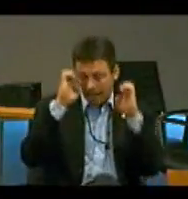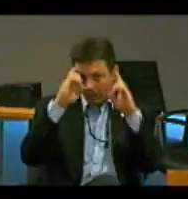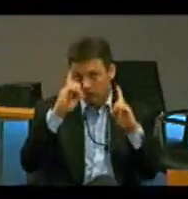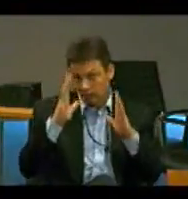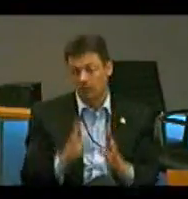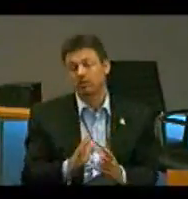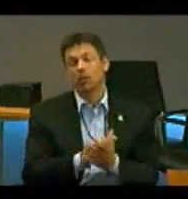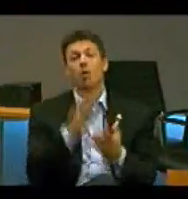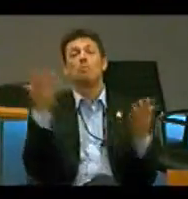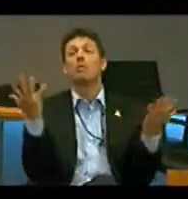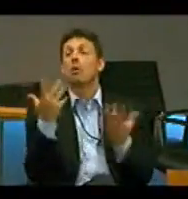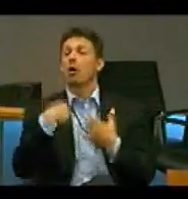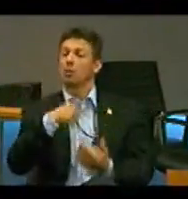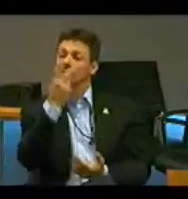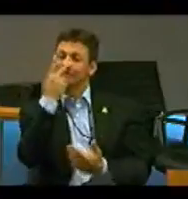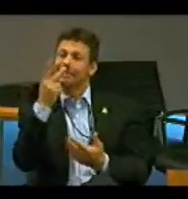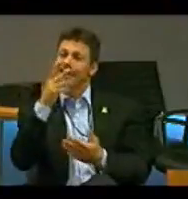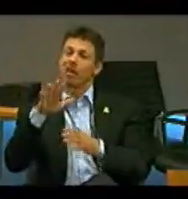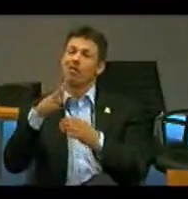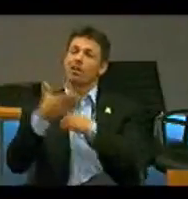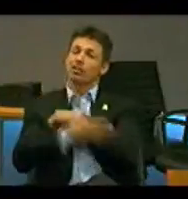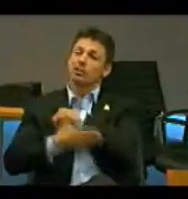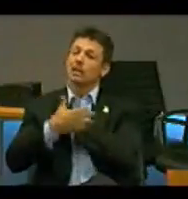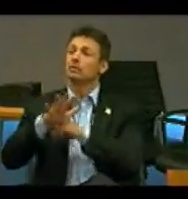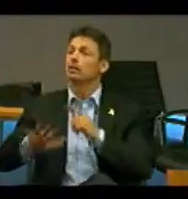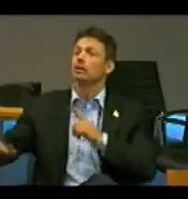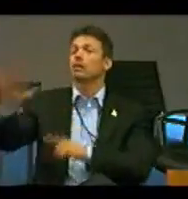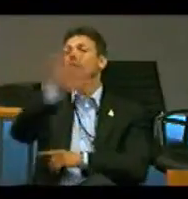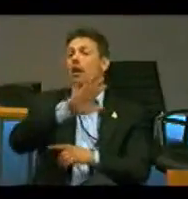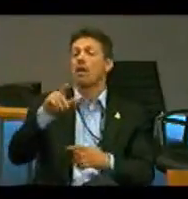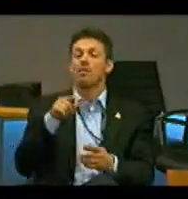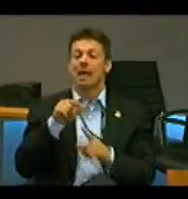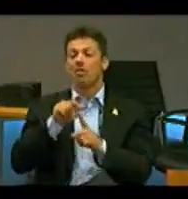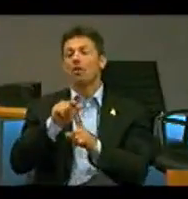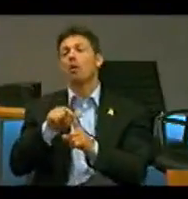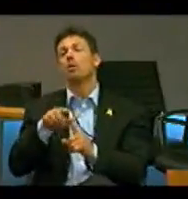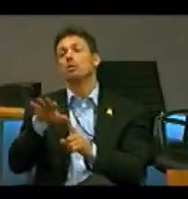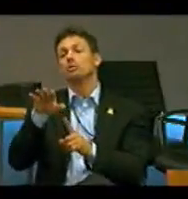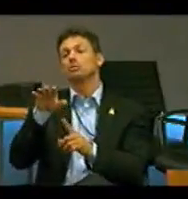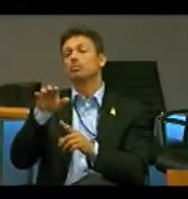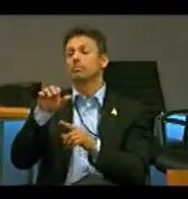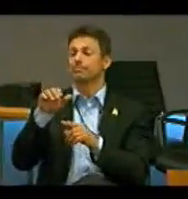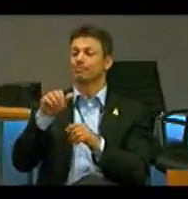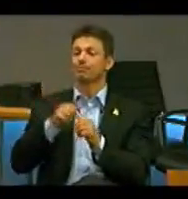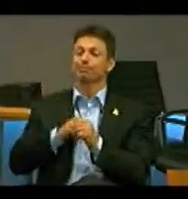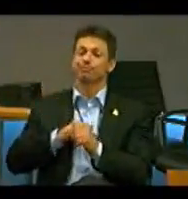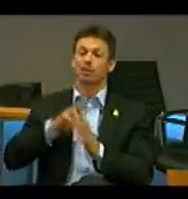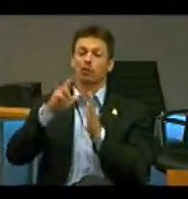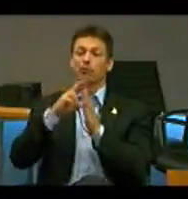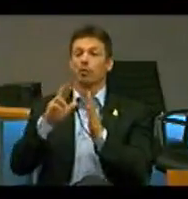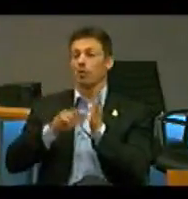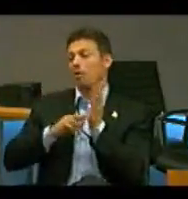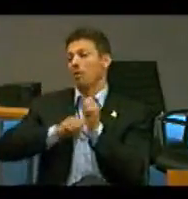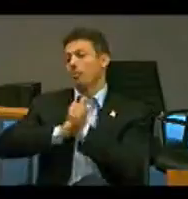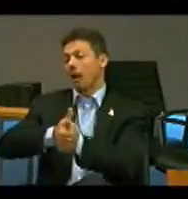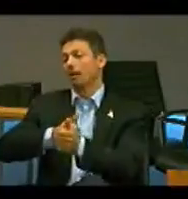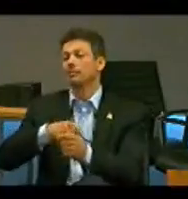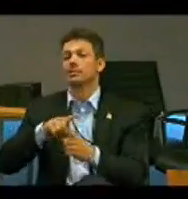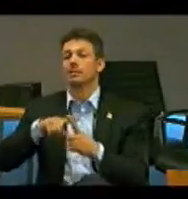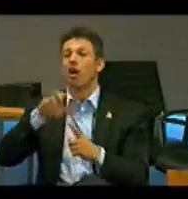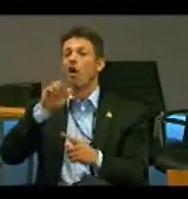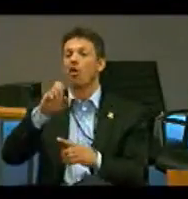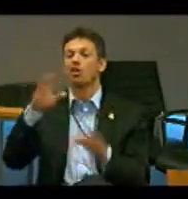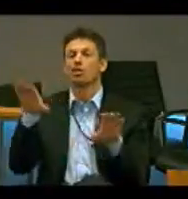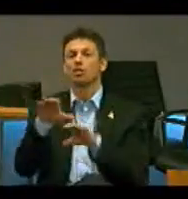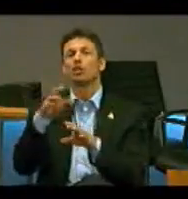country is that these practices are being used for very minor disciplinary issues. And so for the most part, and